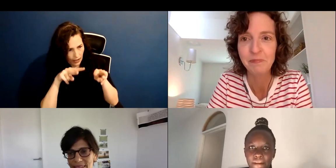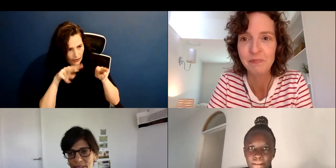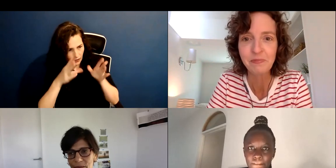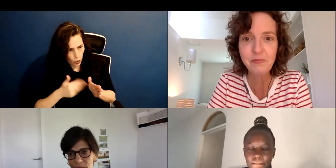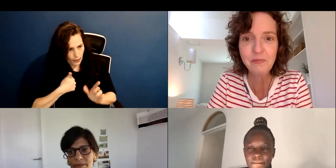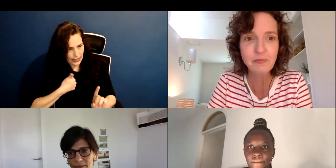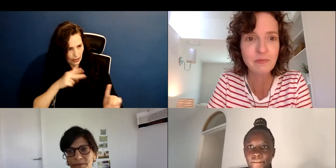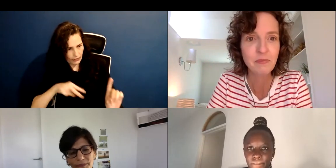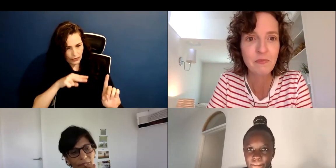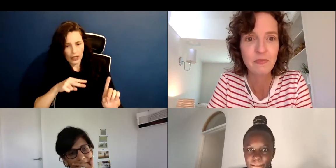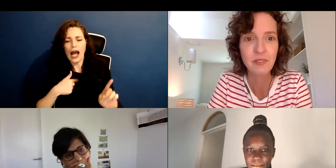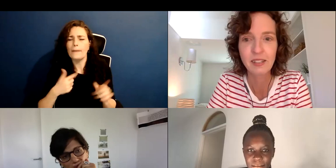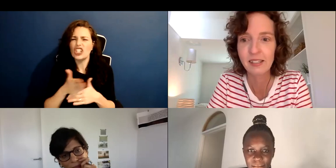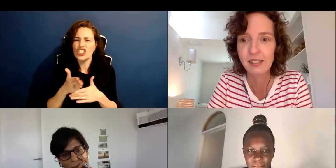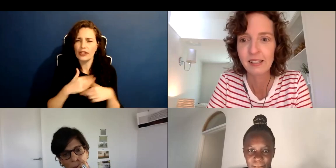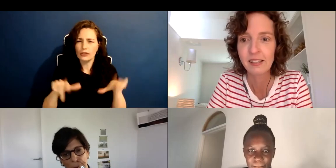again.